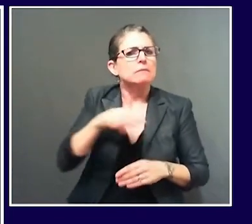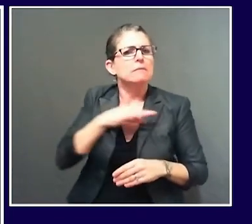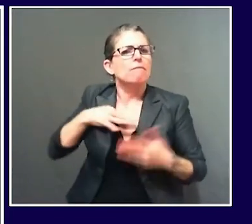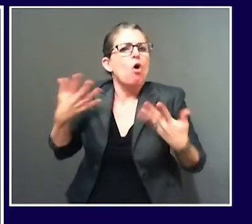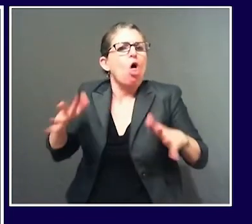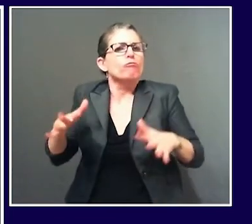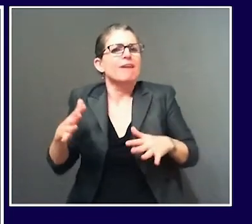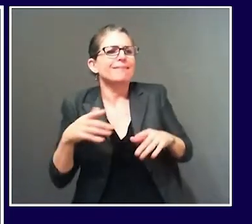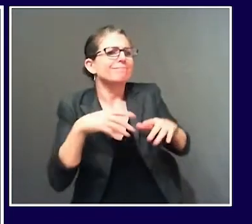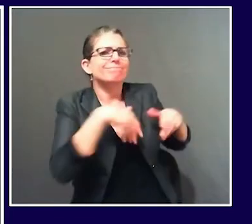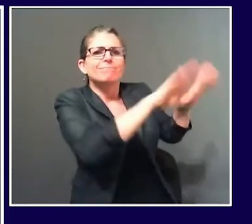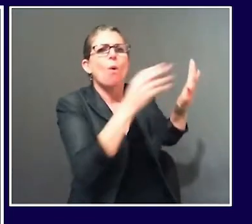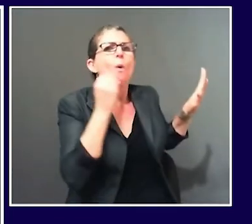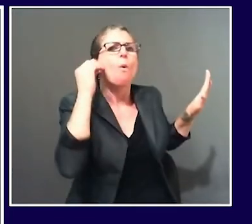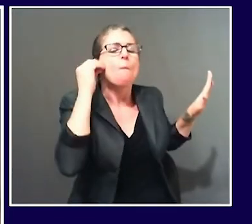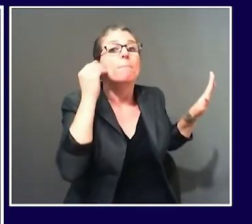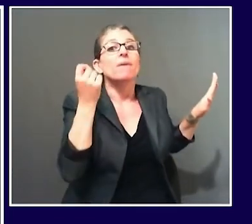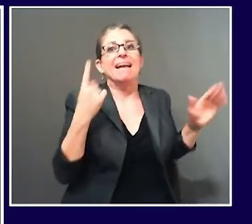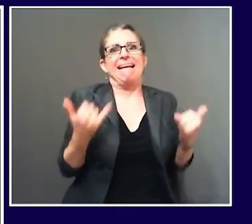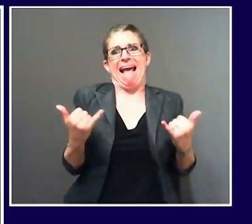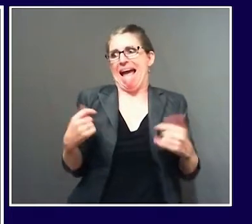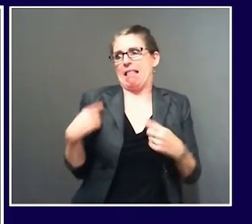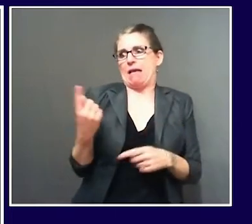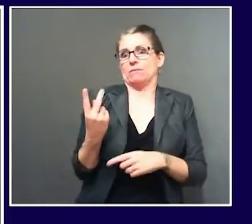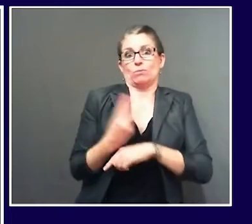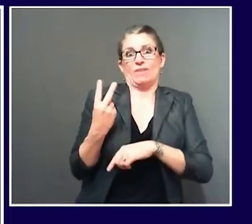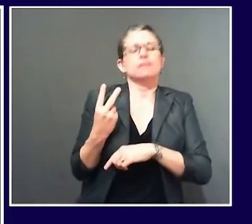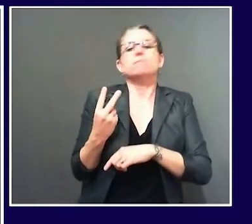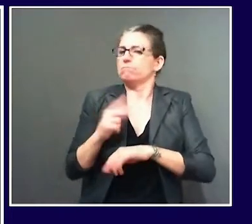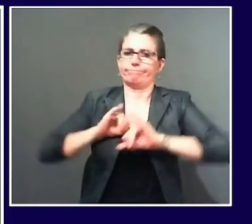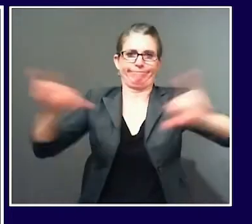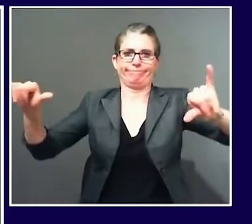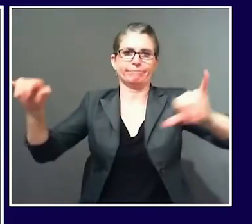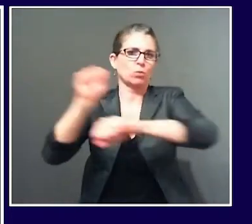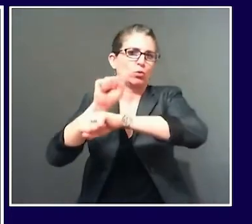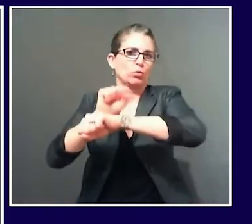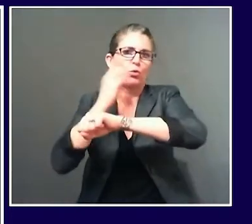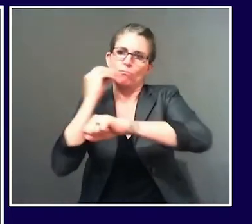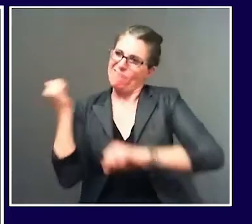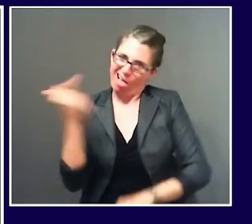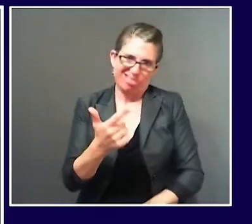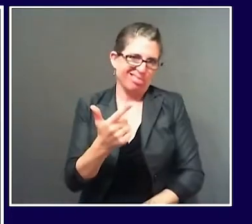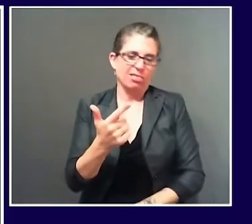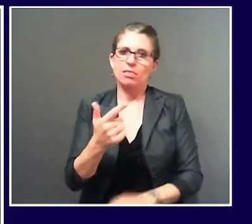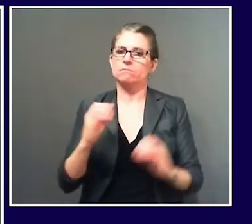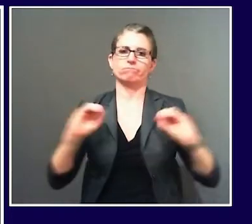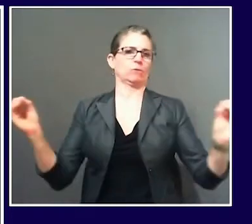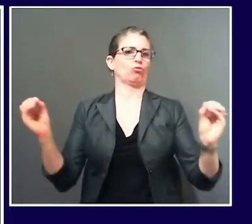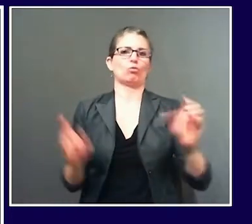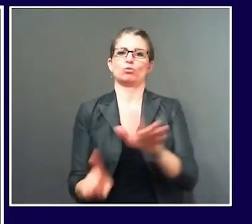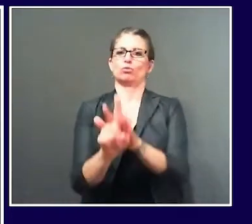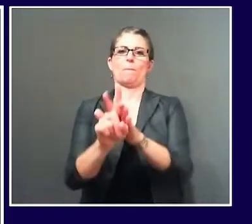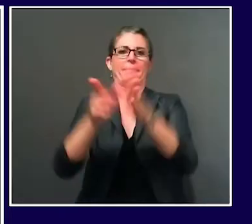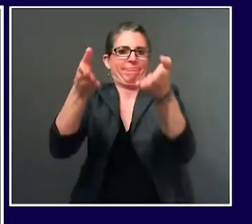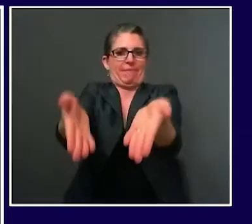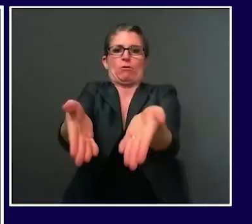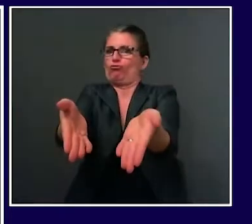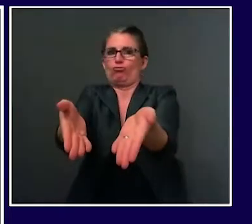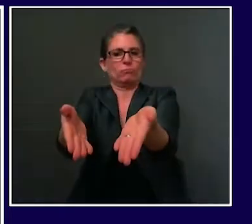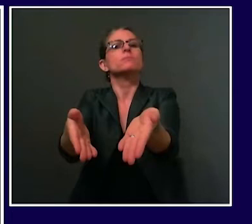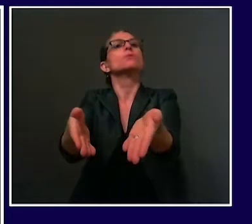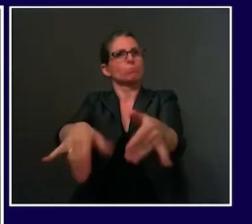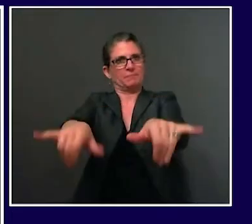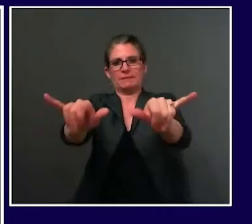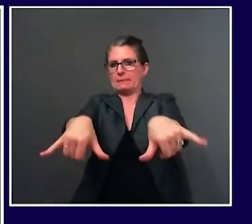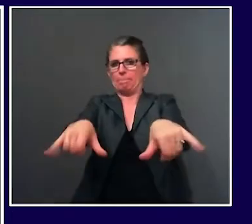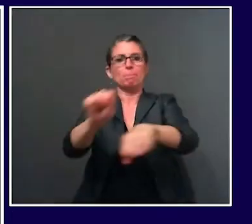to 100% virtual. And that process is continuing right now as we determine what, if anything,